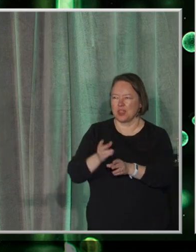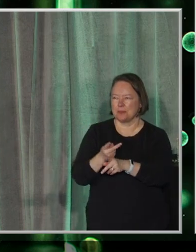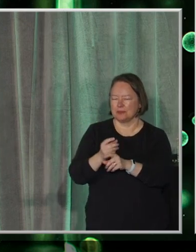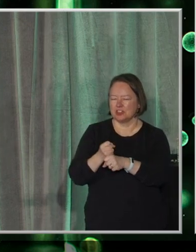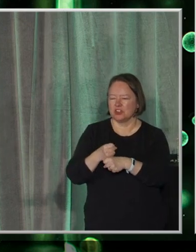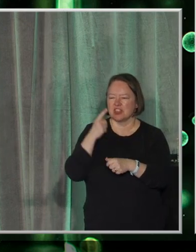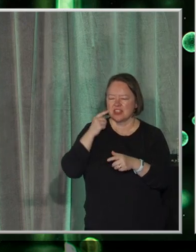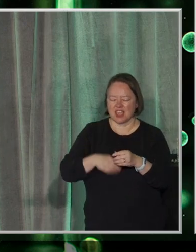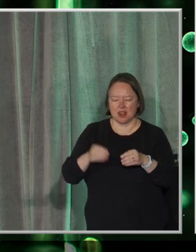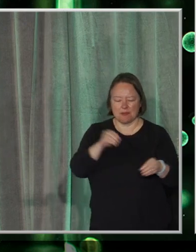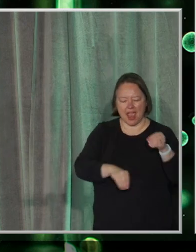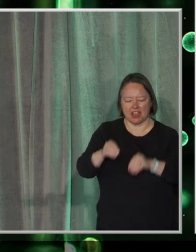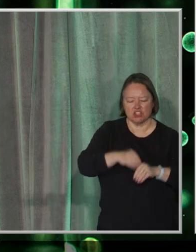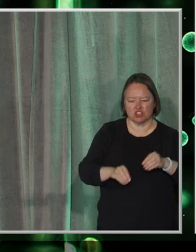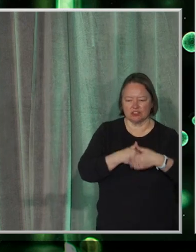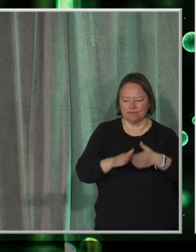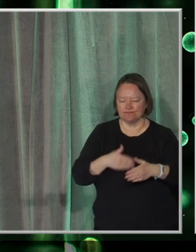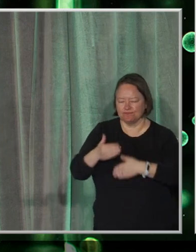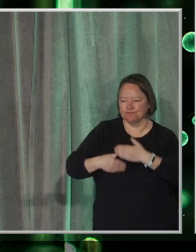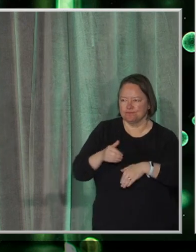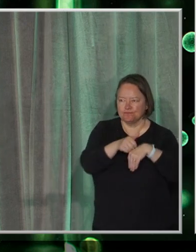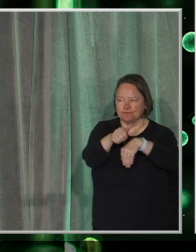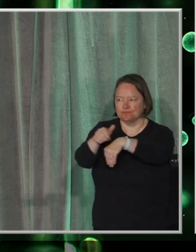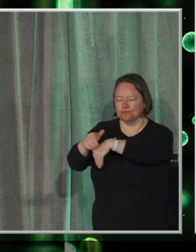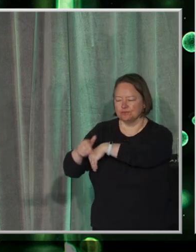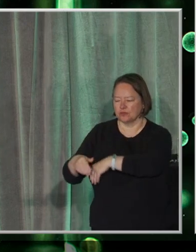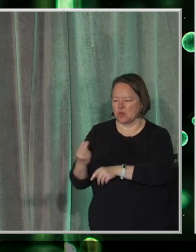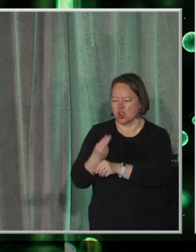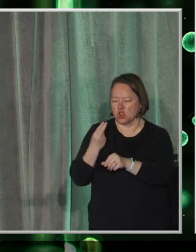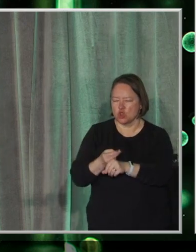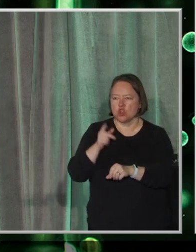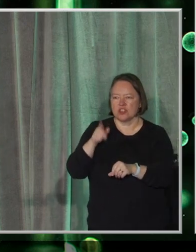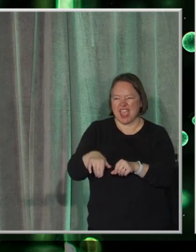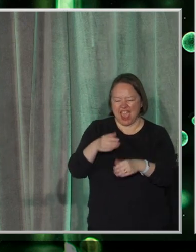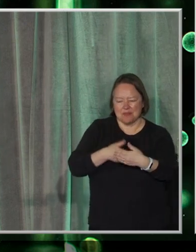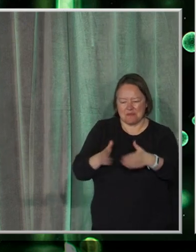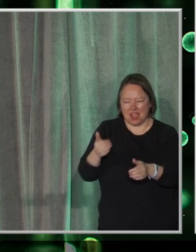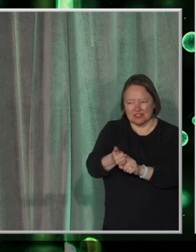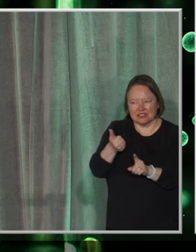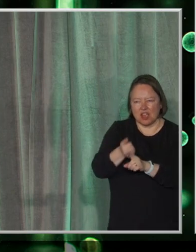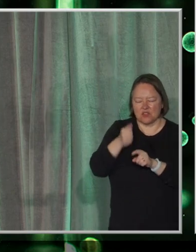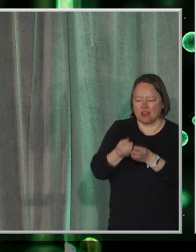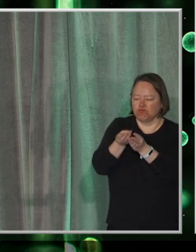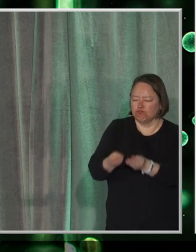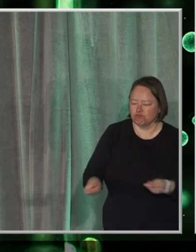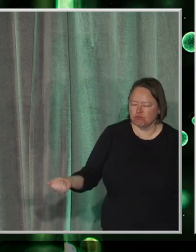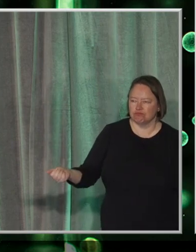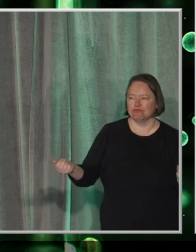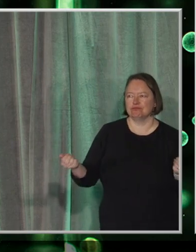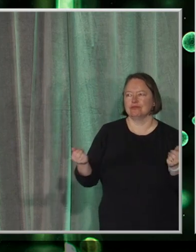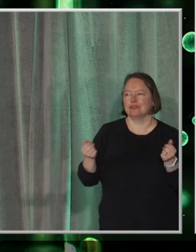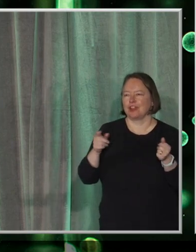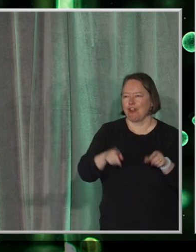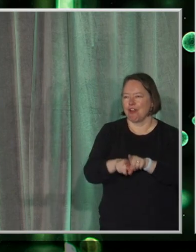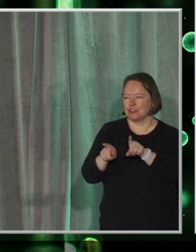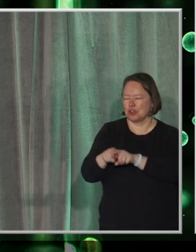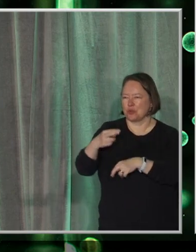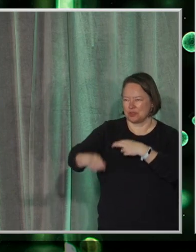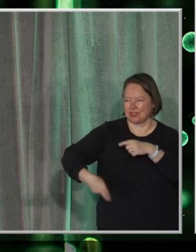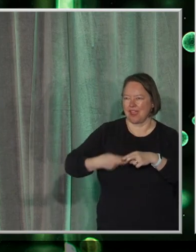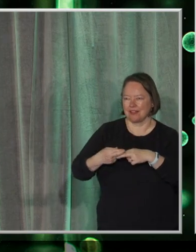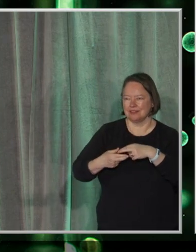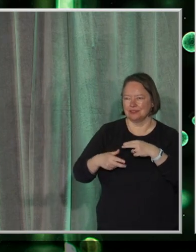and distribution, the packaging will be careful to use the biodegradable packages, and that can they can be biodegradable and also be